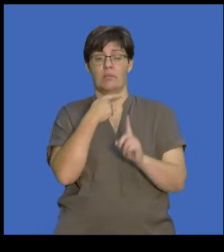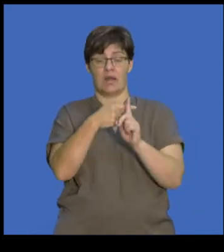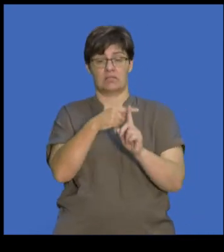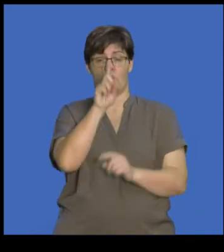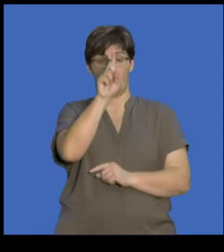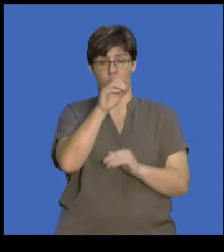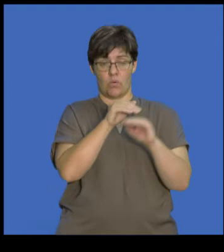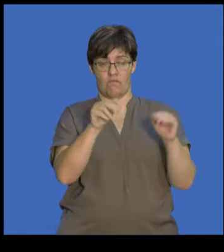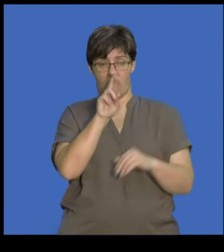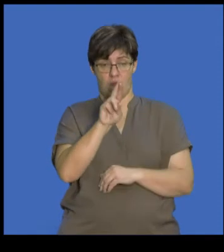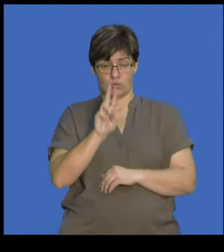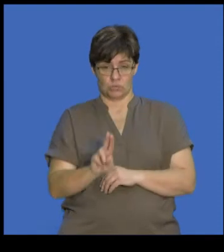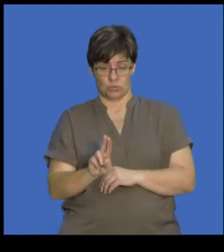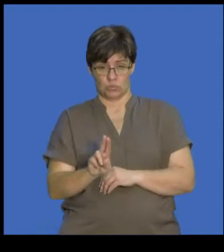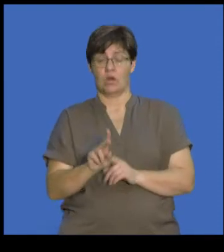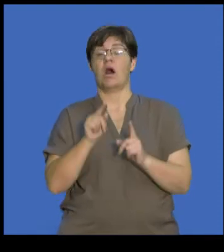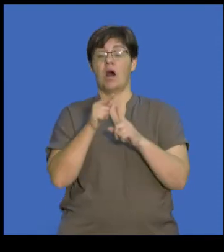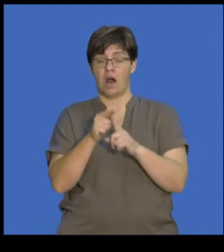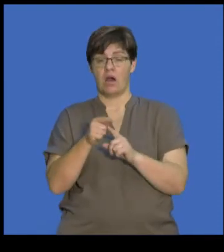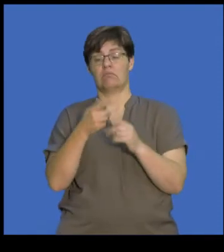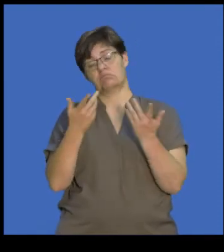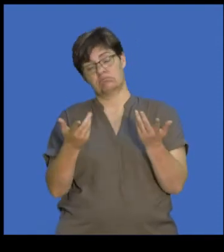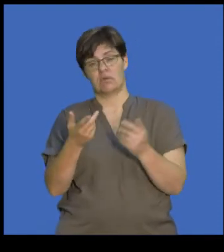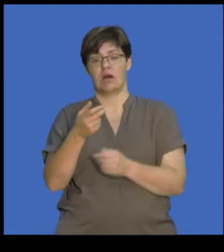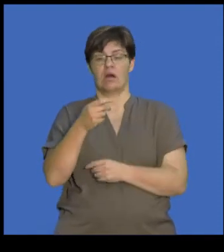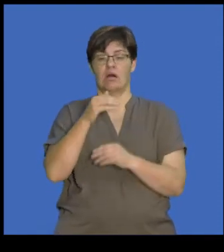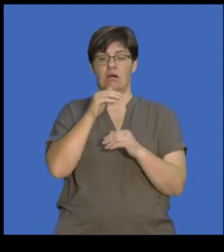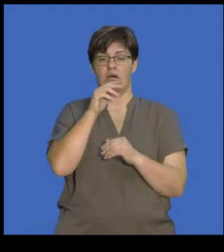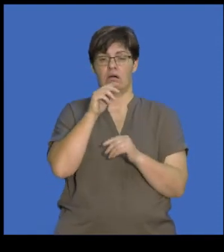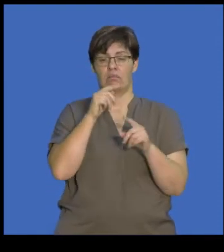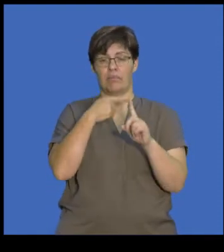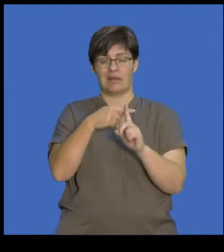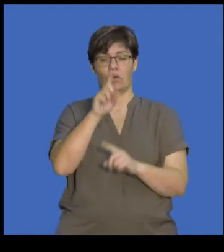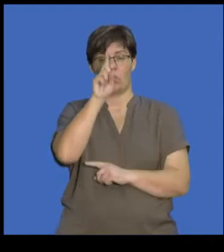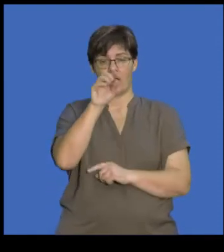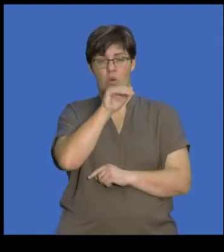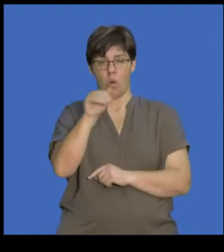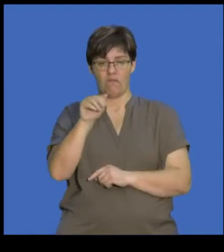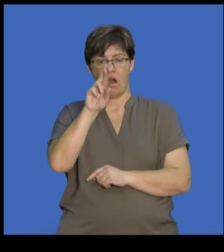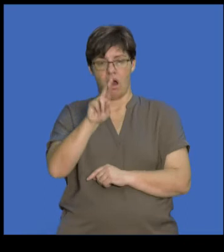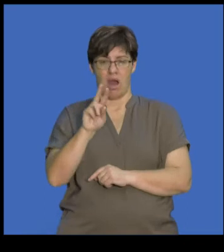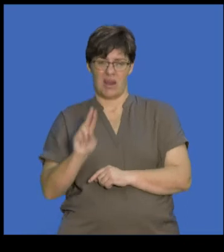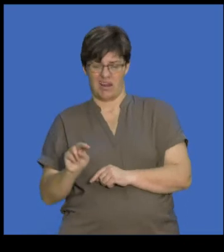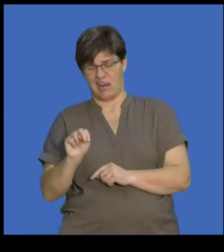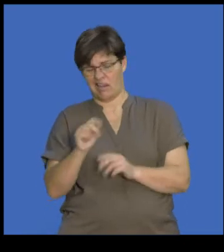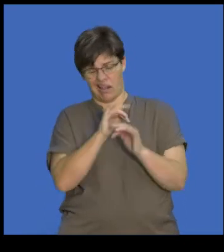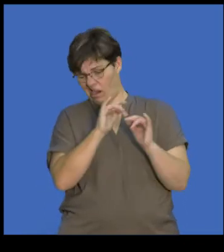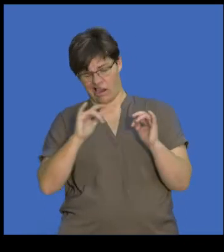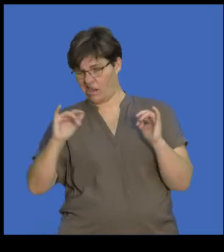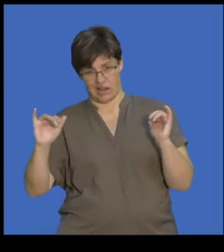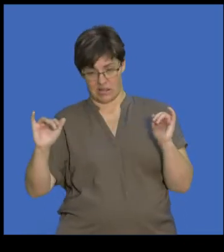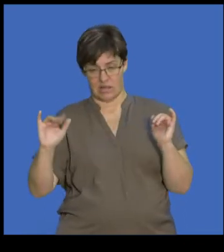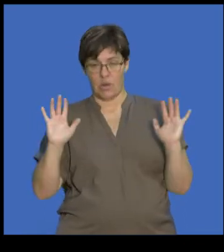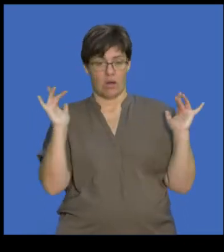plus whatever in between, okay, 1 over Rn. So this is applicable for n resistors that are connected